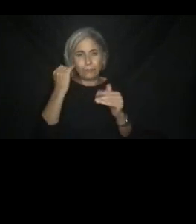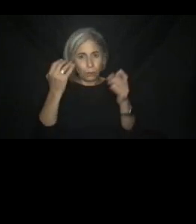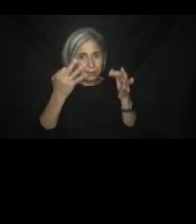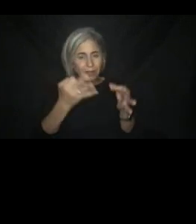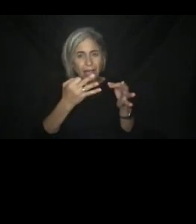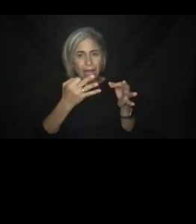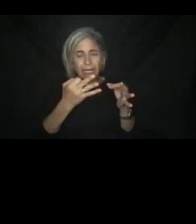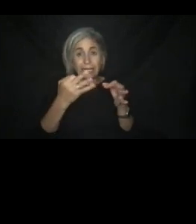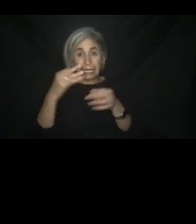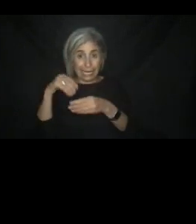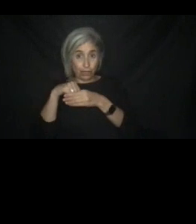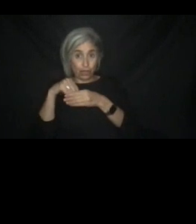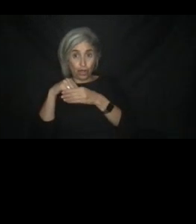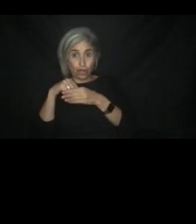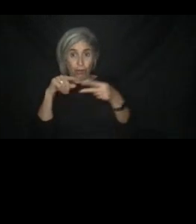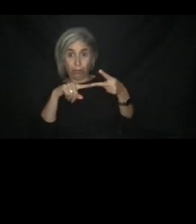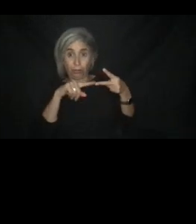do internal.